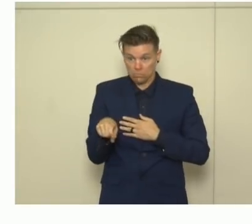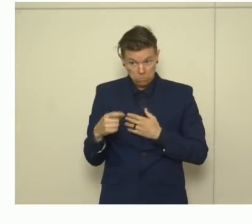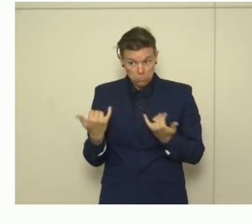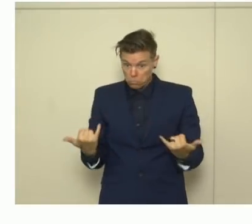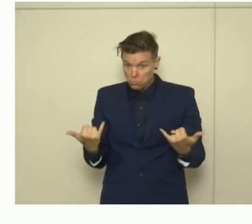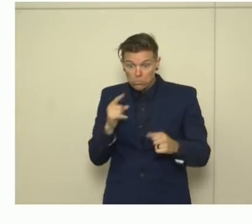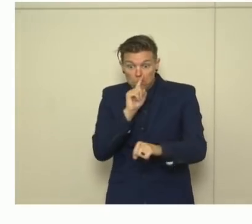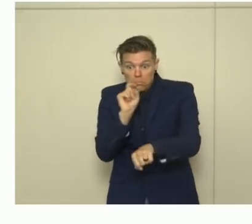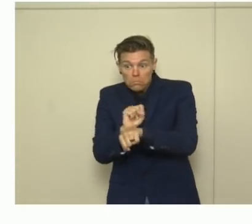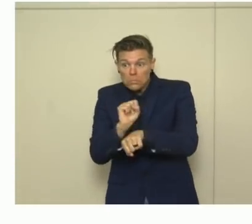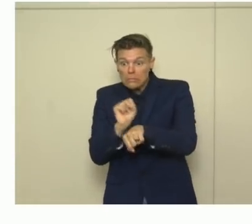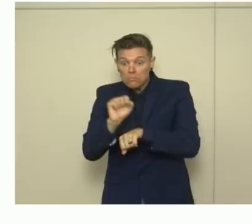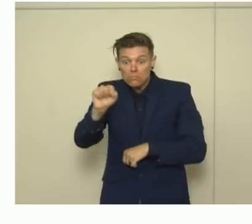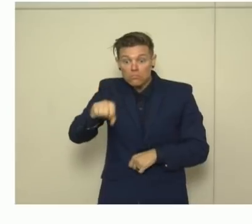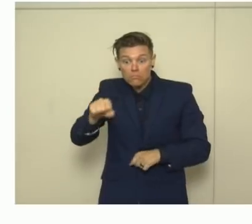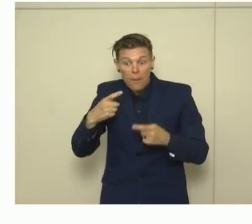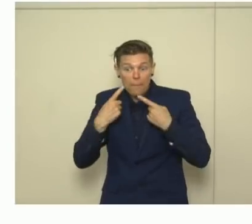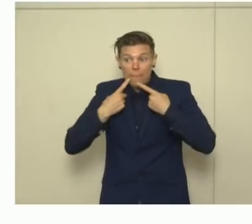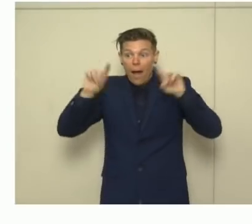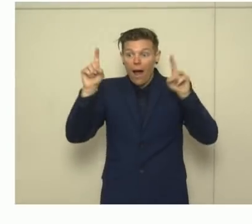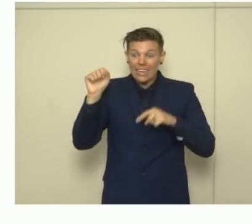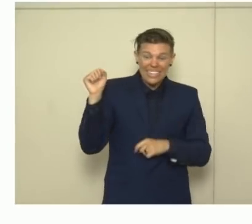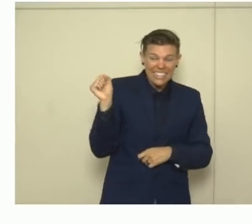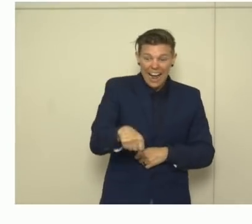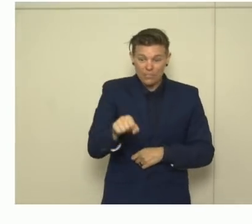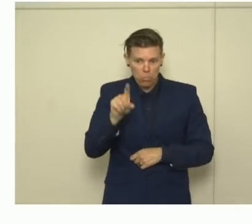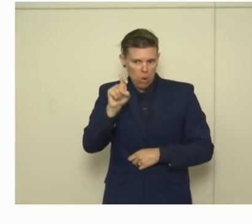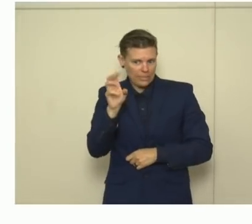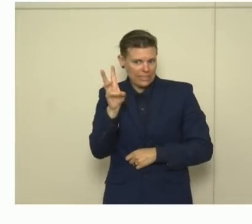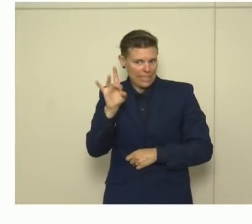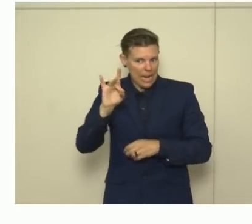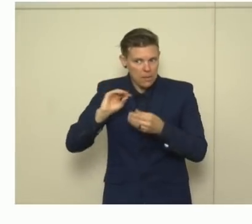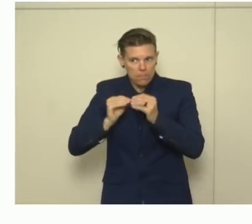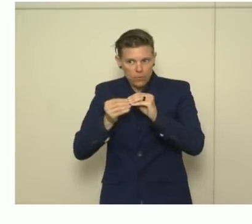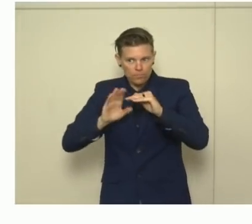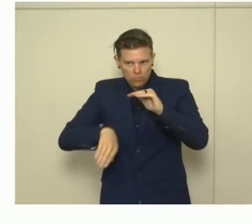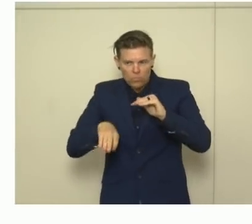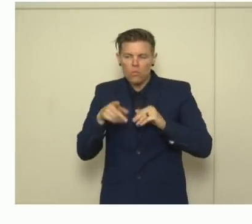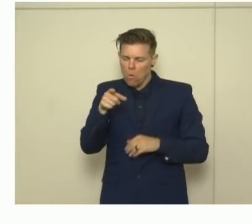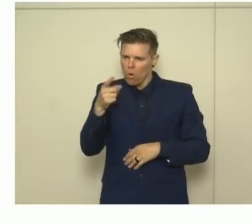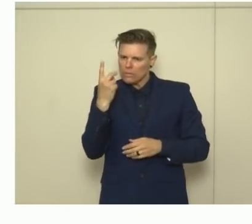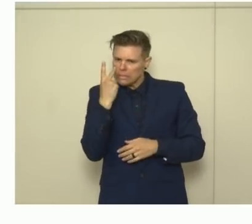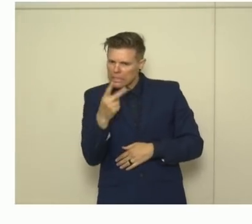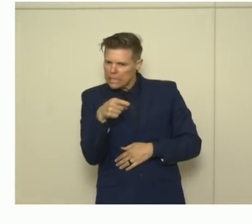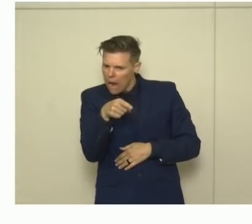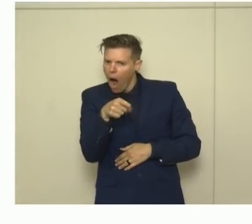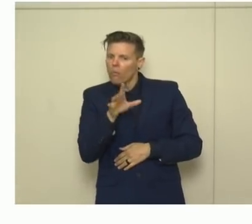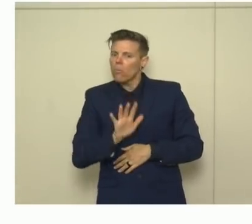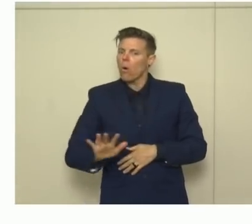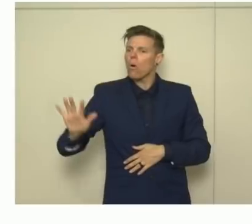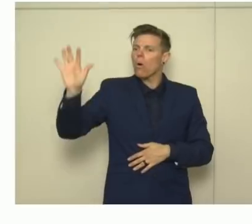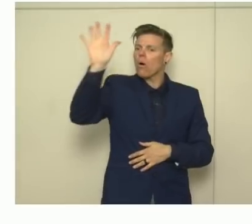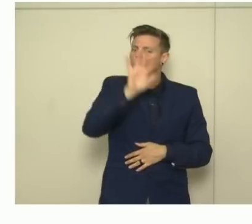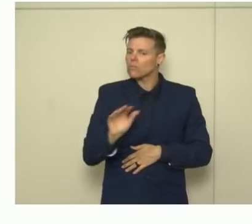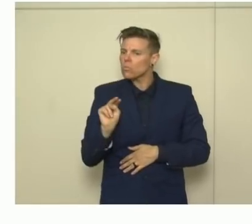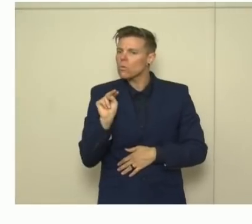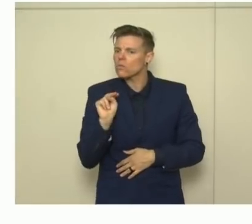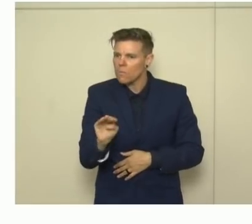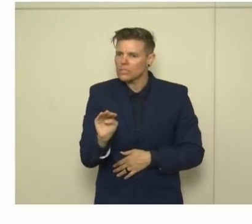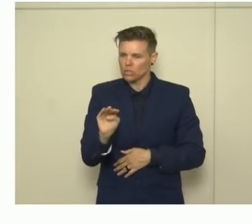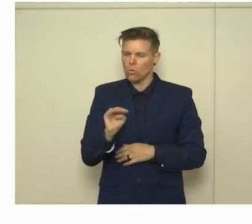that mark. You can also see that pretty much across the state, the regions are labeled down